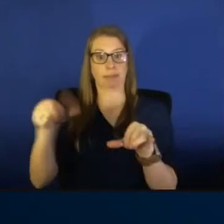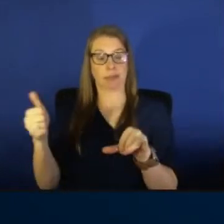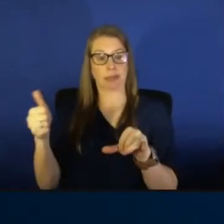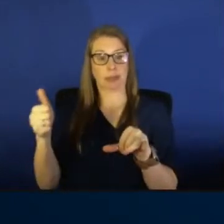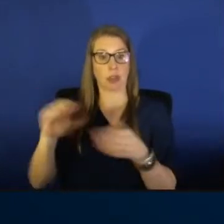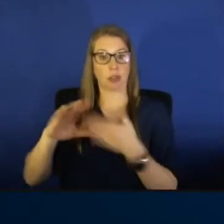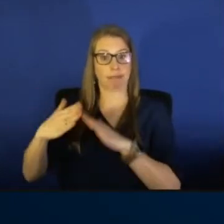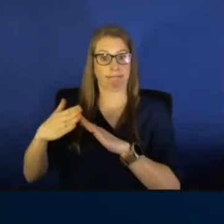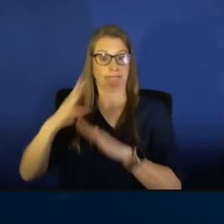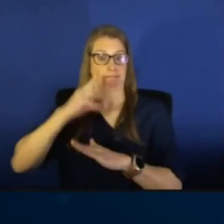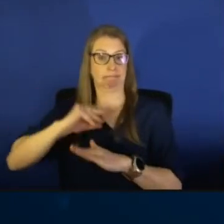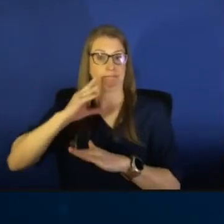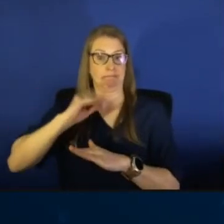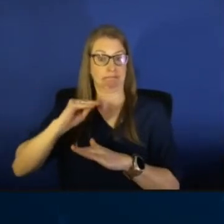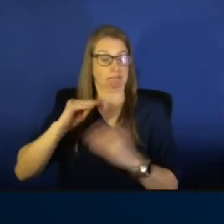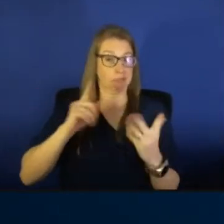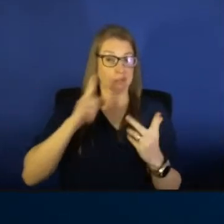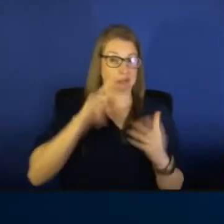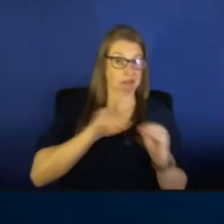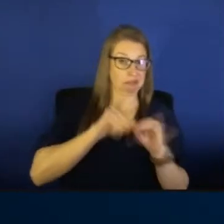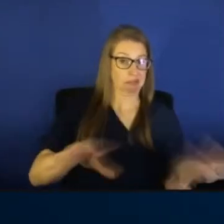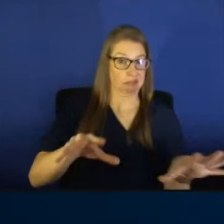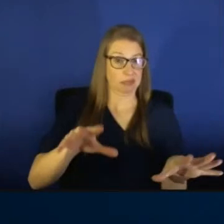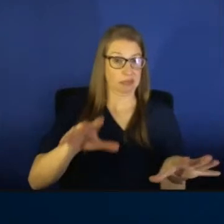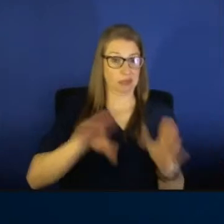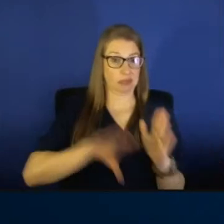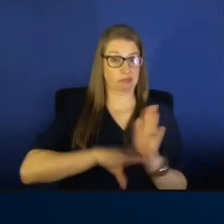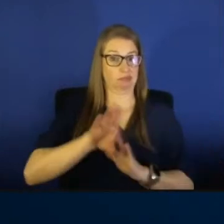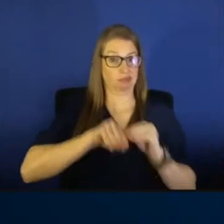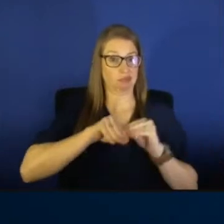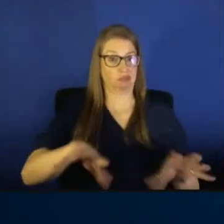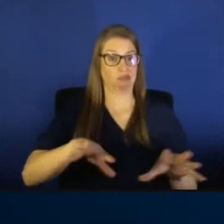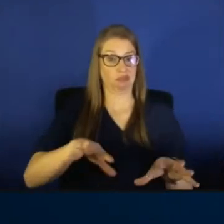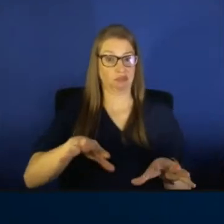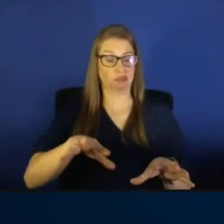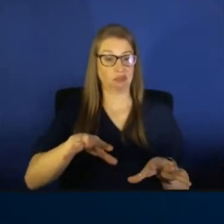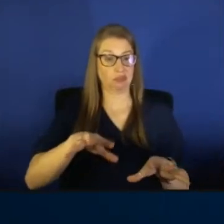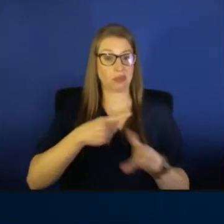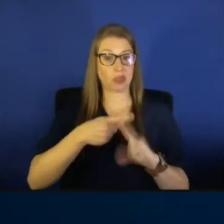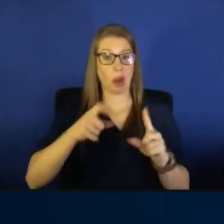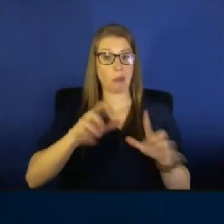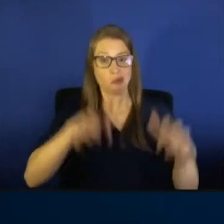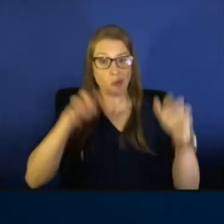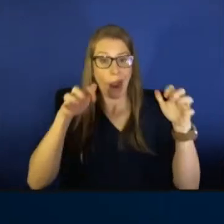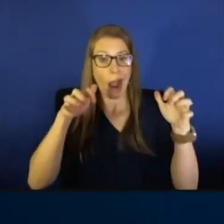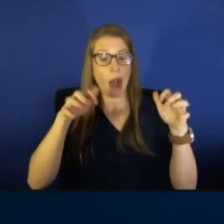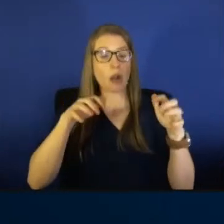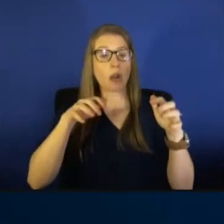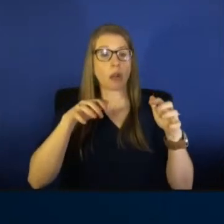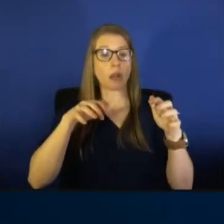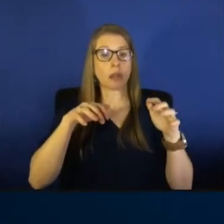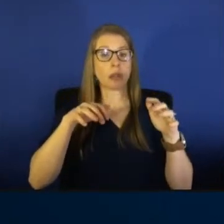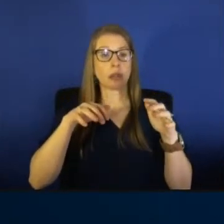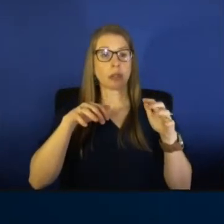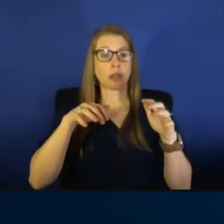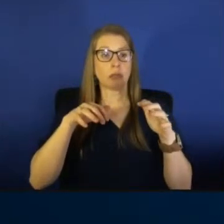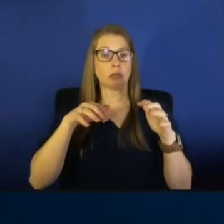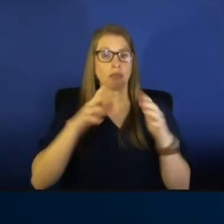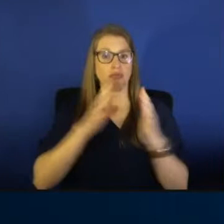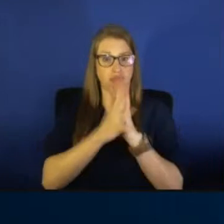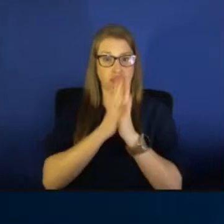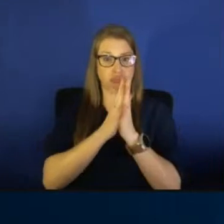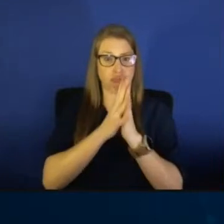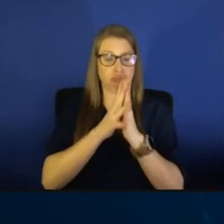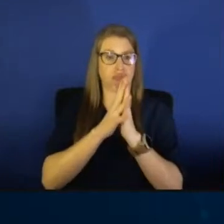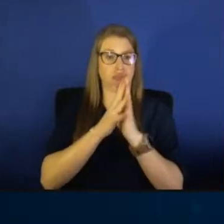And there was a question about any surges based on some of the crowds and the mass gatherings because of this particular